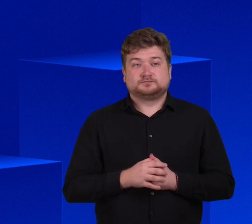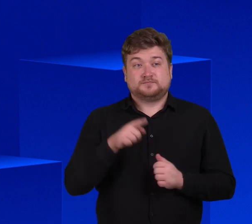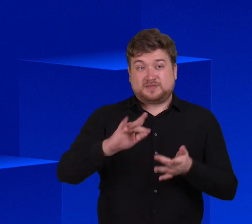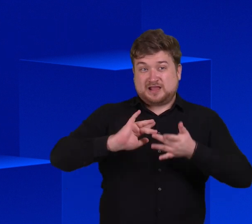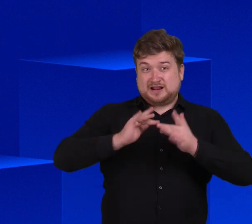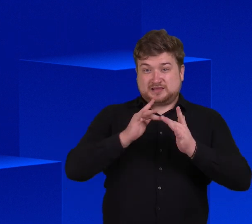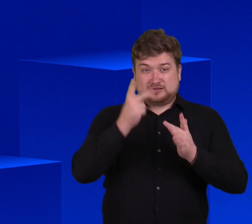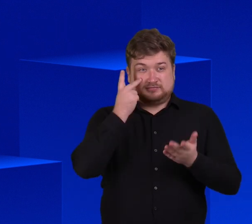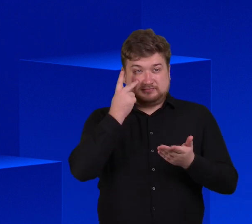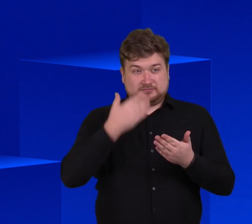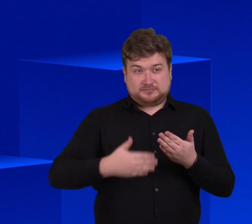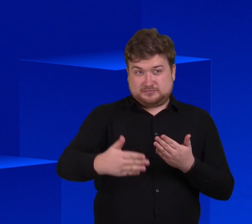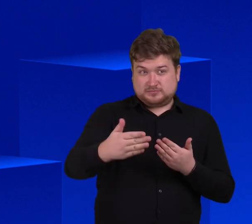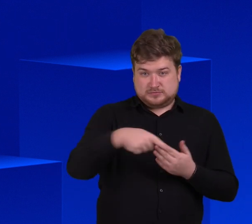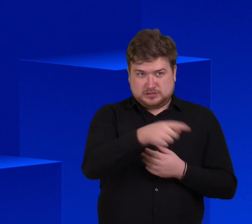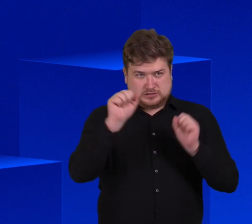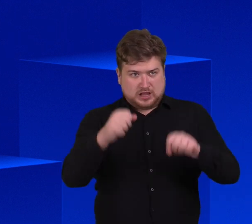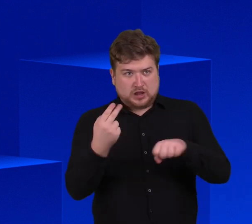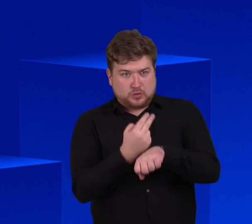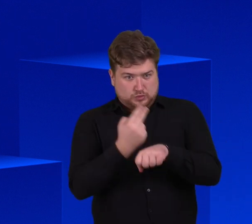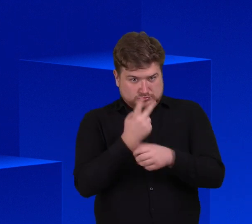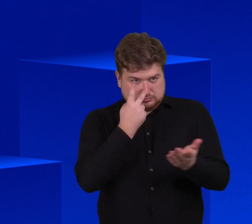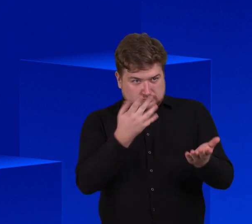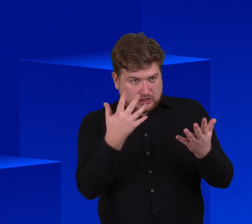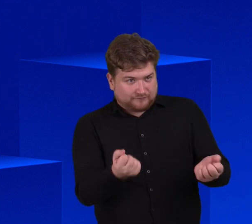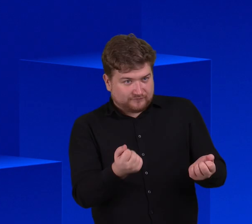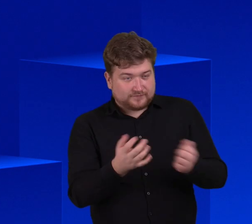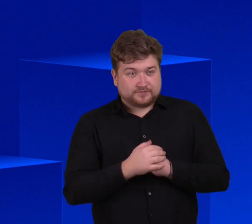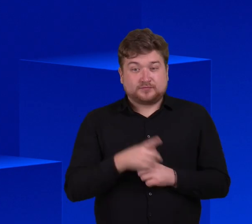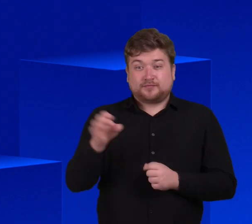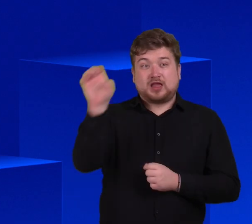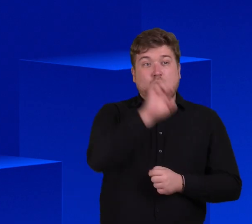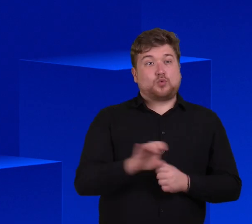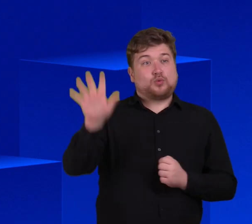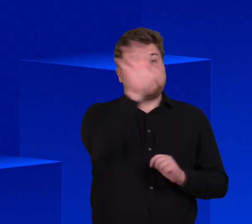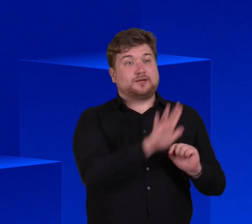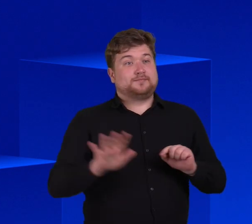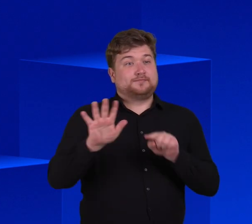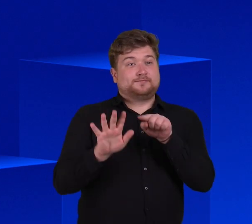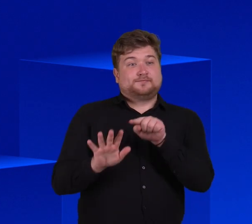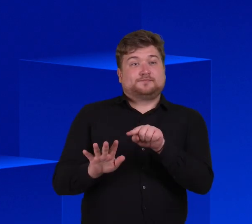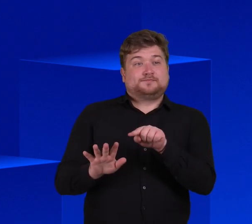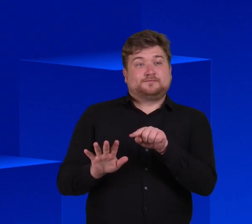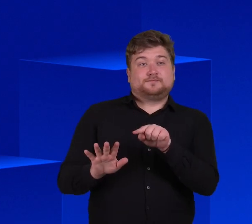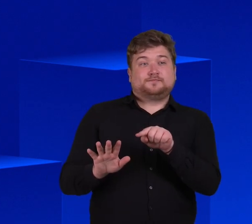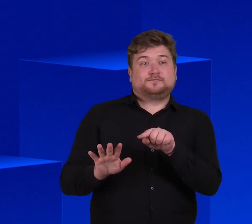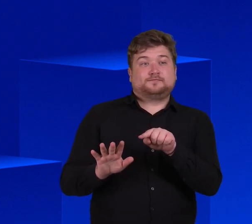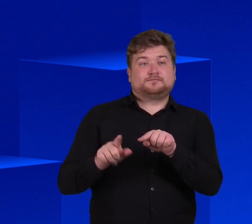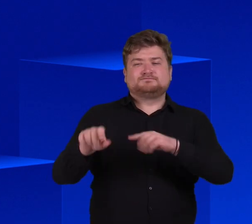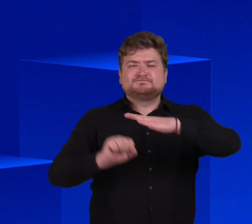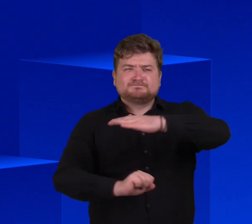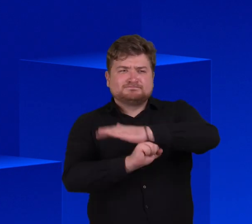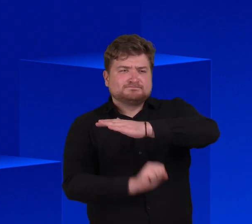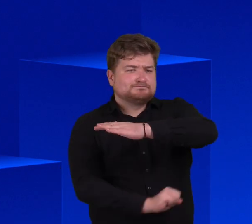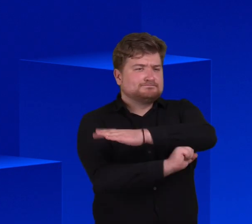basic digital skills. And because of that, they don't use internet. If they use the internet also, sometimes they